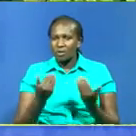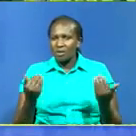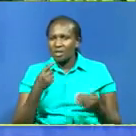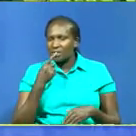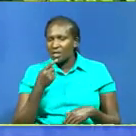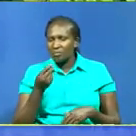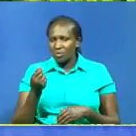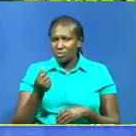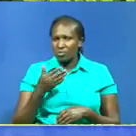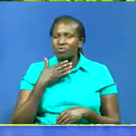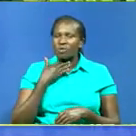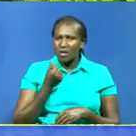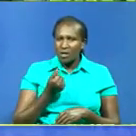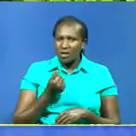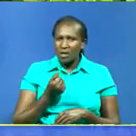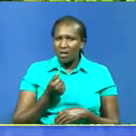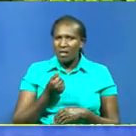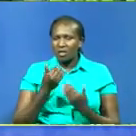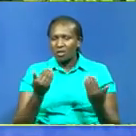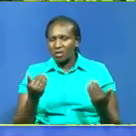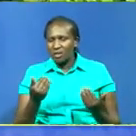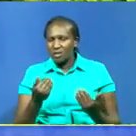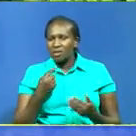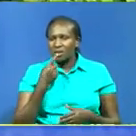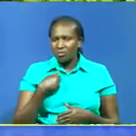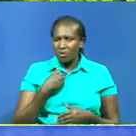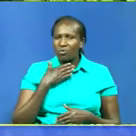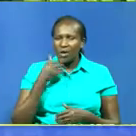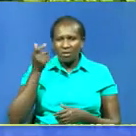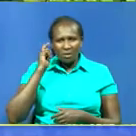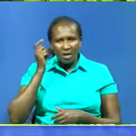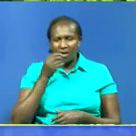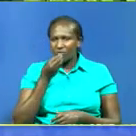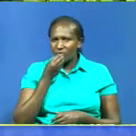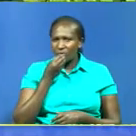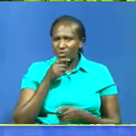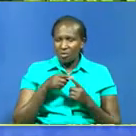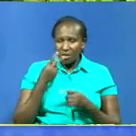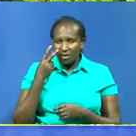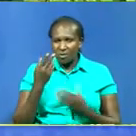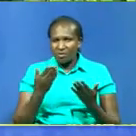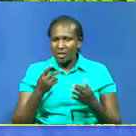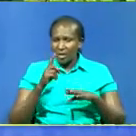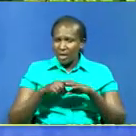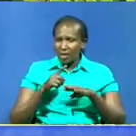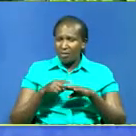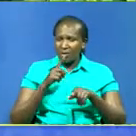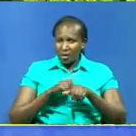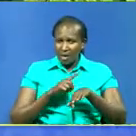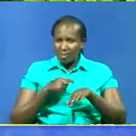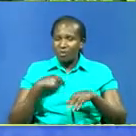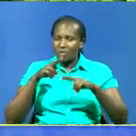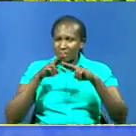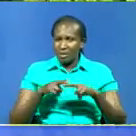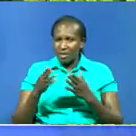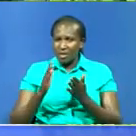pesa. Daddy tunataka kula mayai, wanaona food. Daddy tunataka hii. And even when I'm sitting down to share with them something to eat,